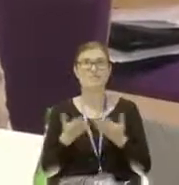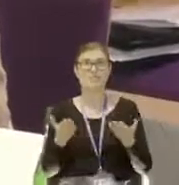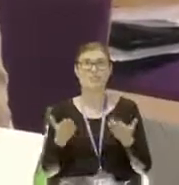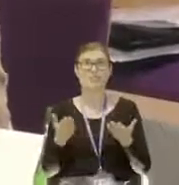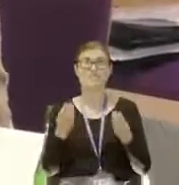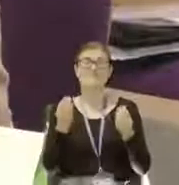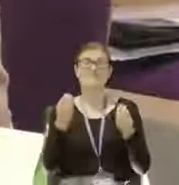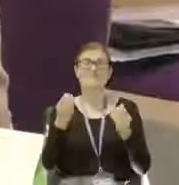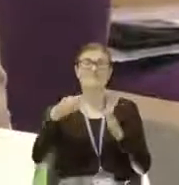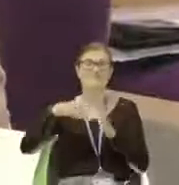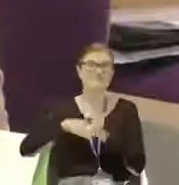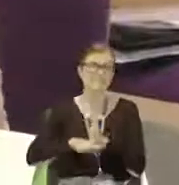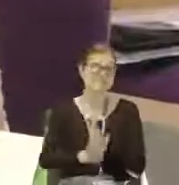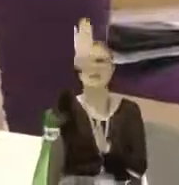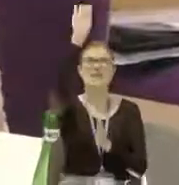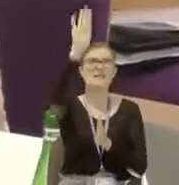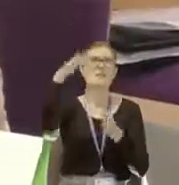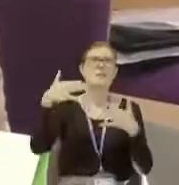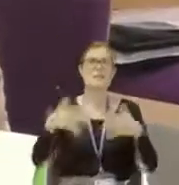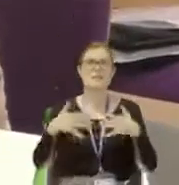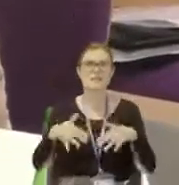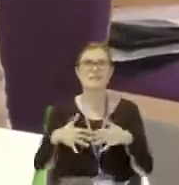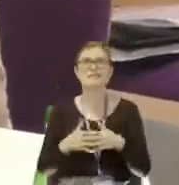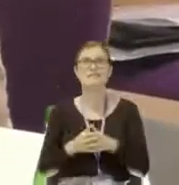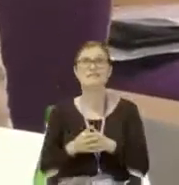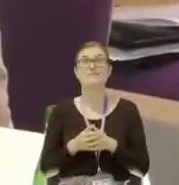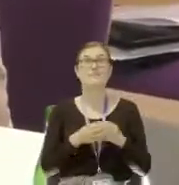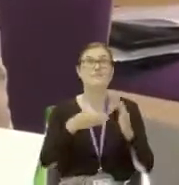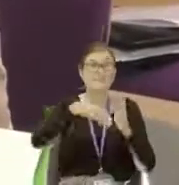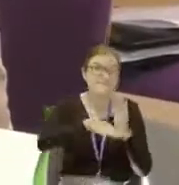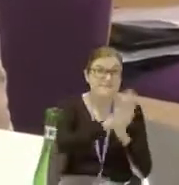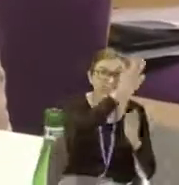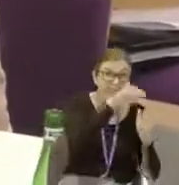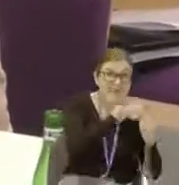problem of having to deal with the